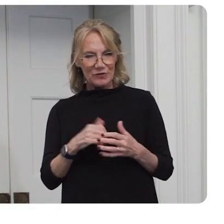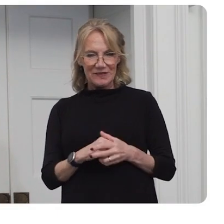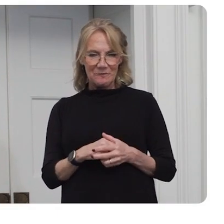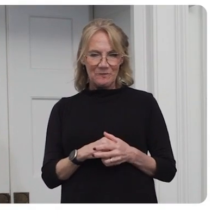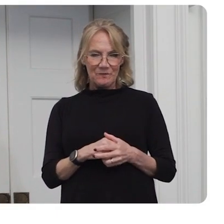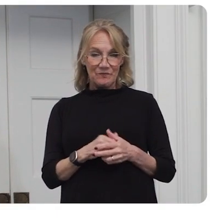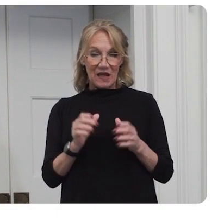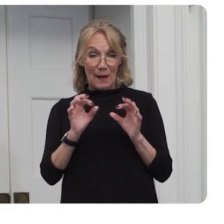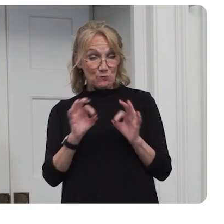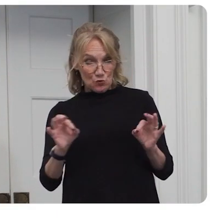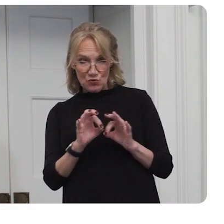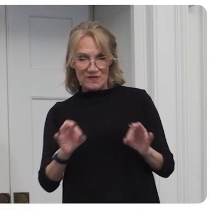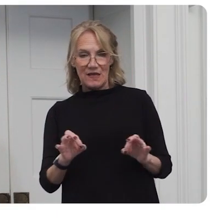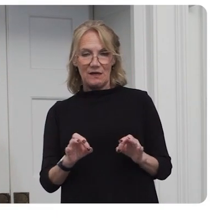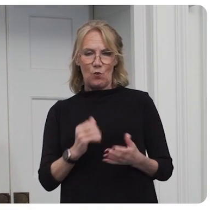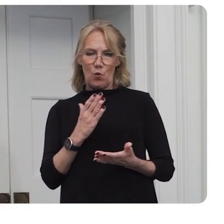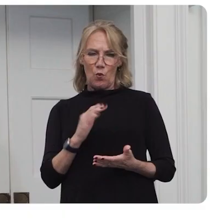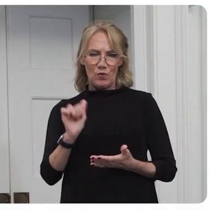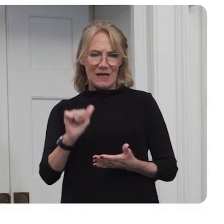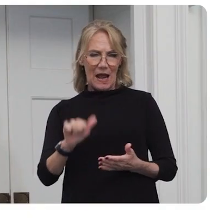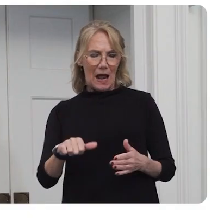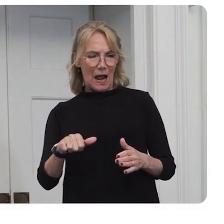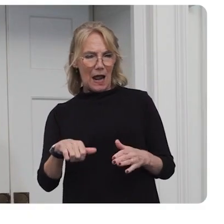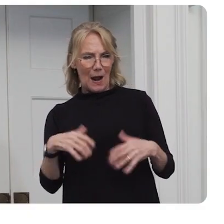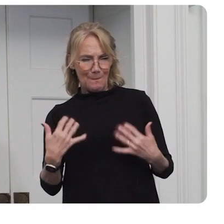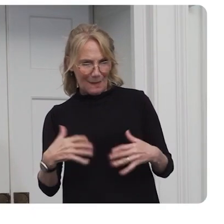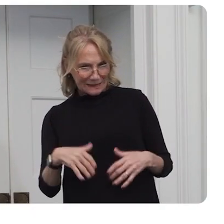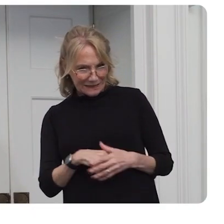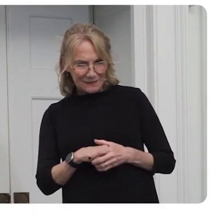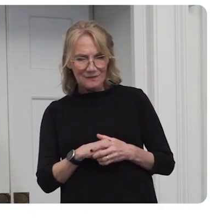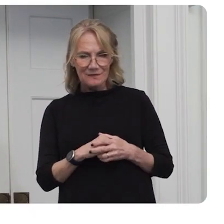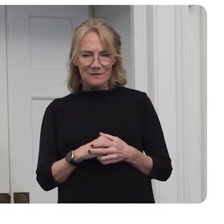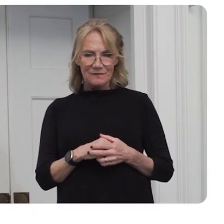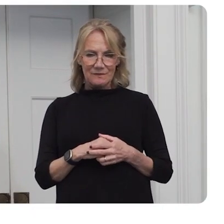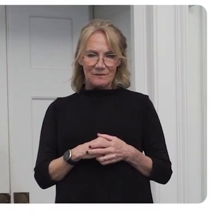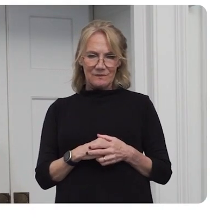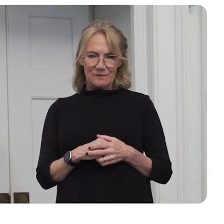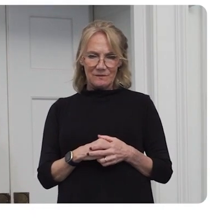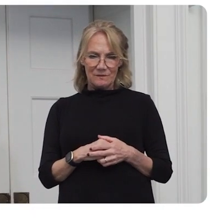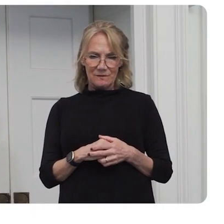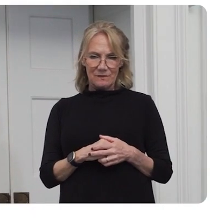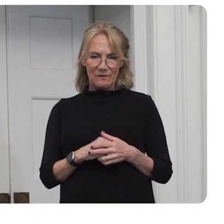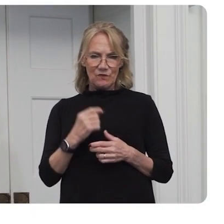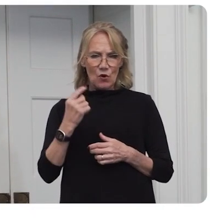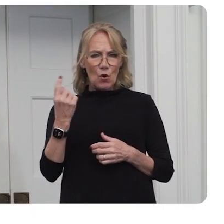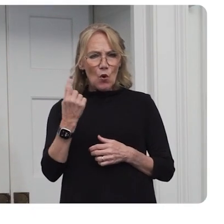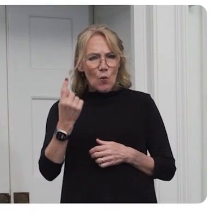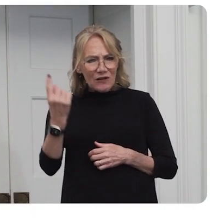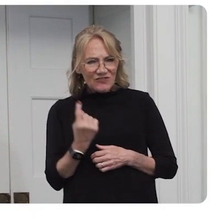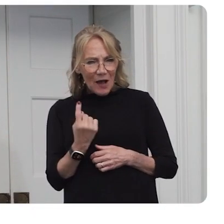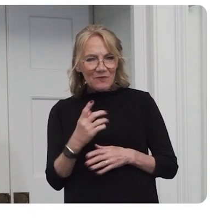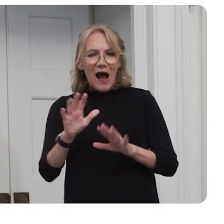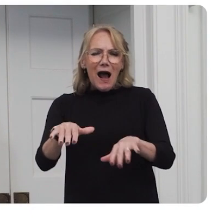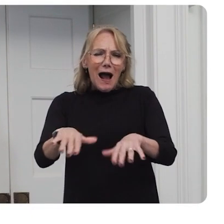Music? Yeah, music's important, that is. About who else normally comes here with 4